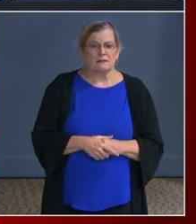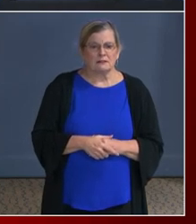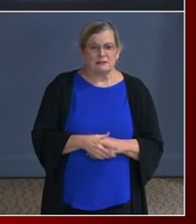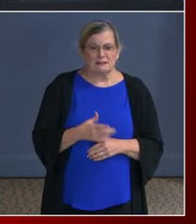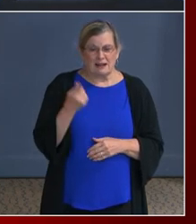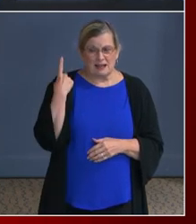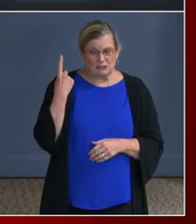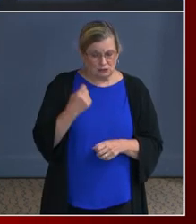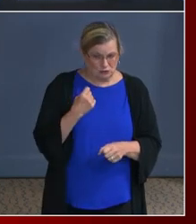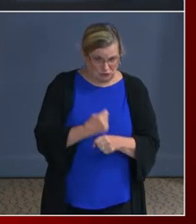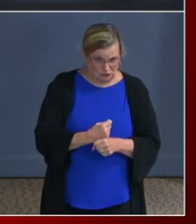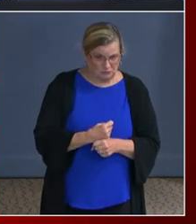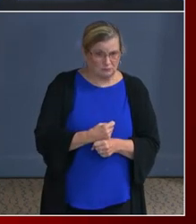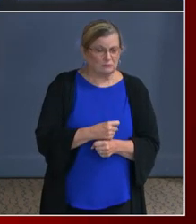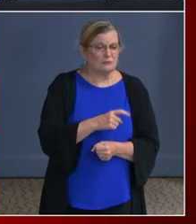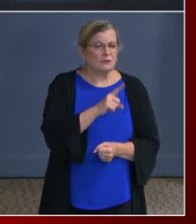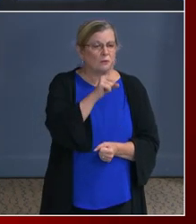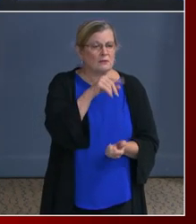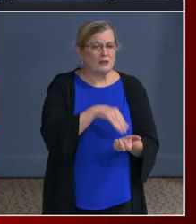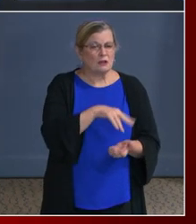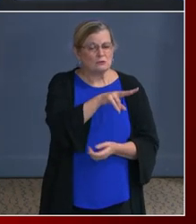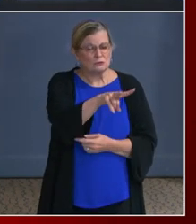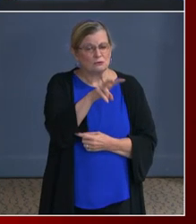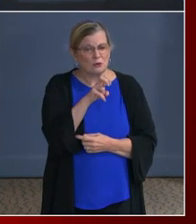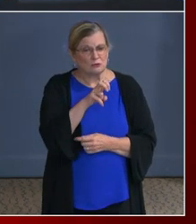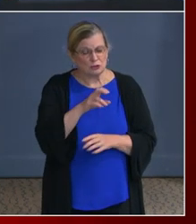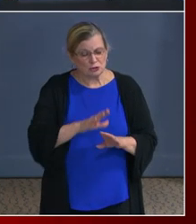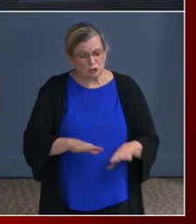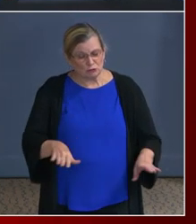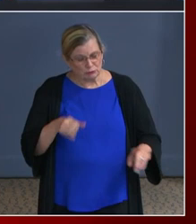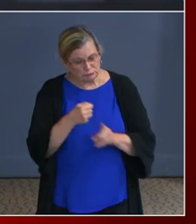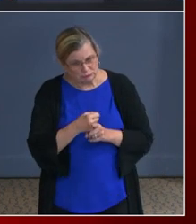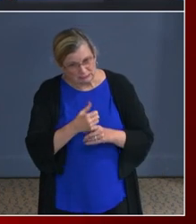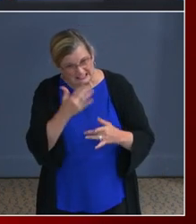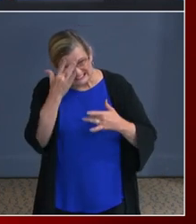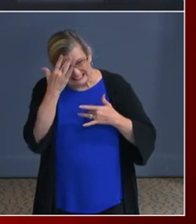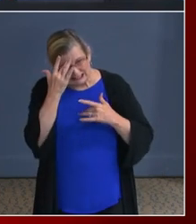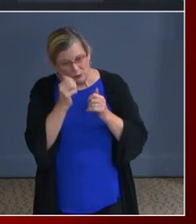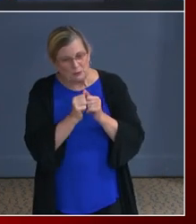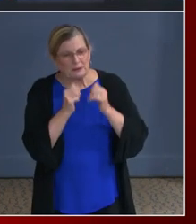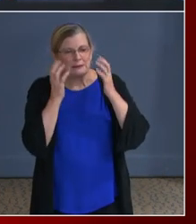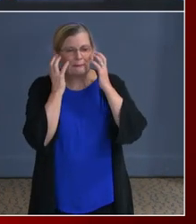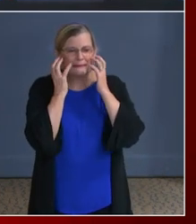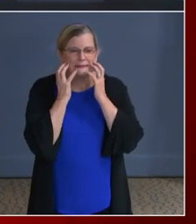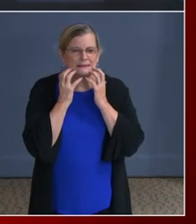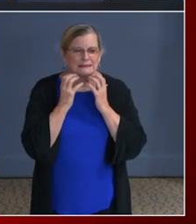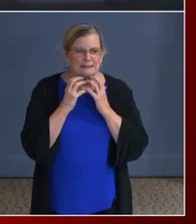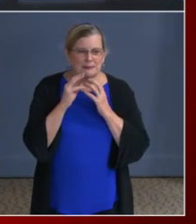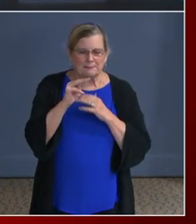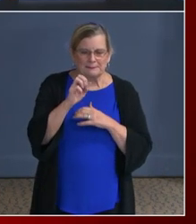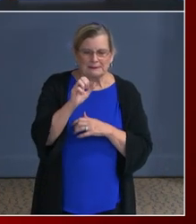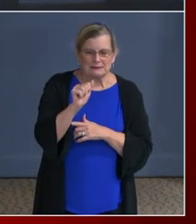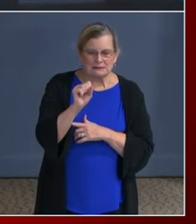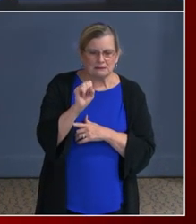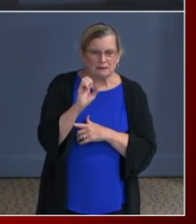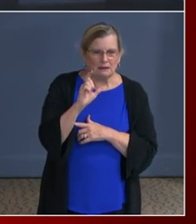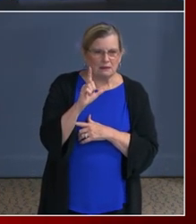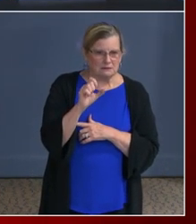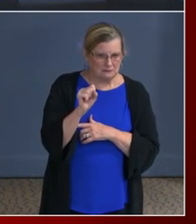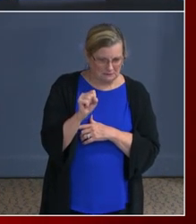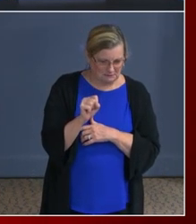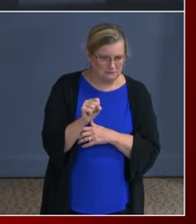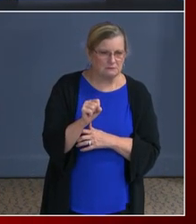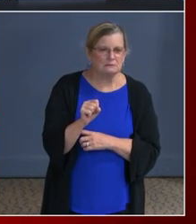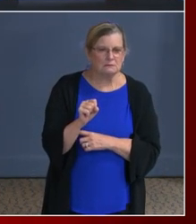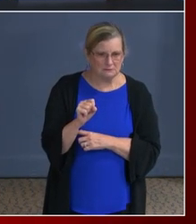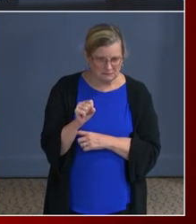This was the greatest number of cases in the U.S. since 1992, and since measles was declared eliminated in the